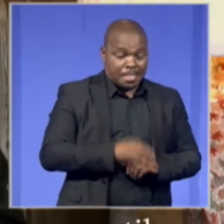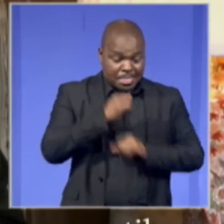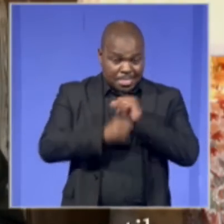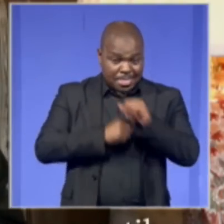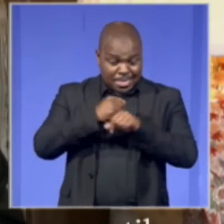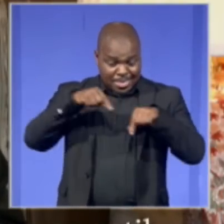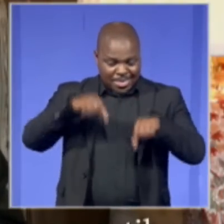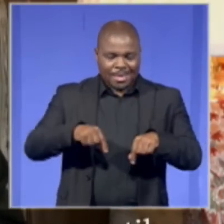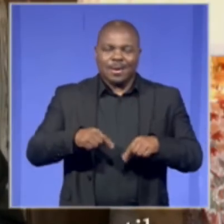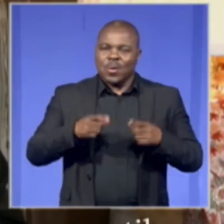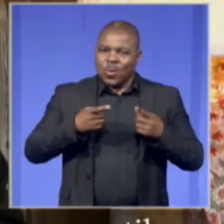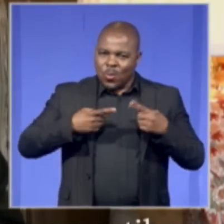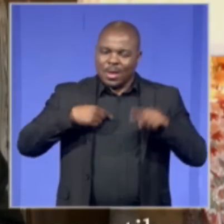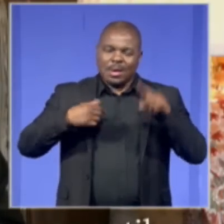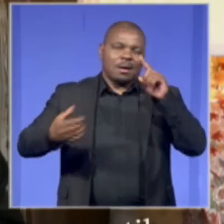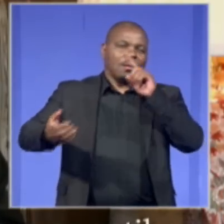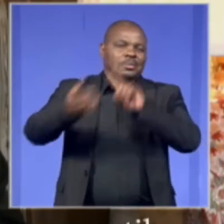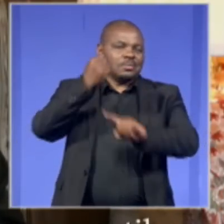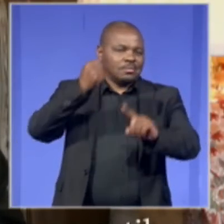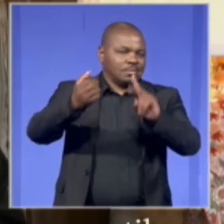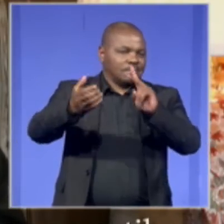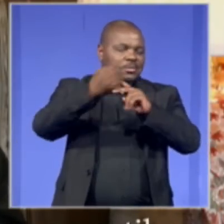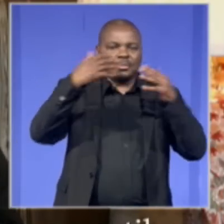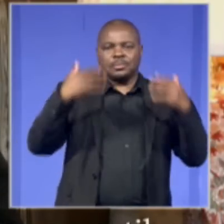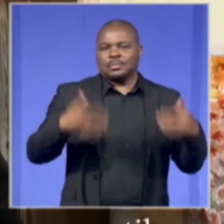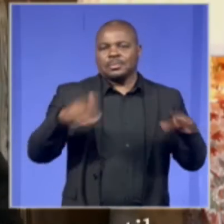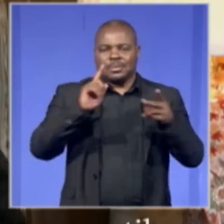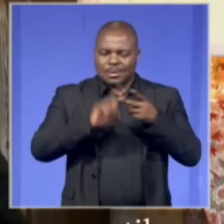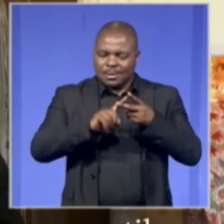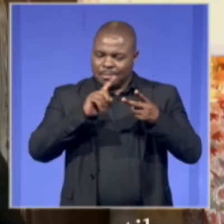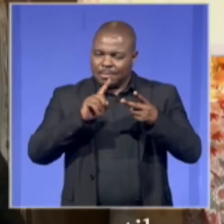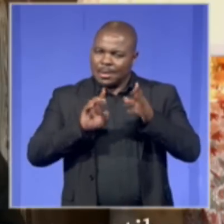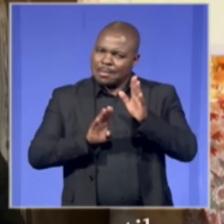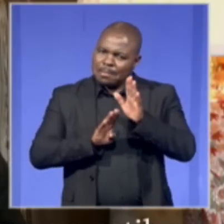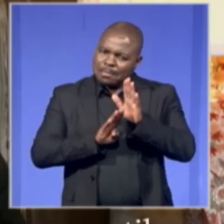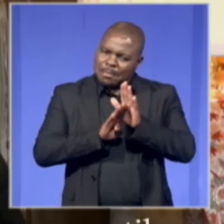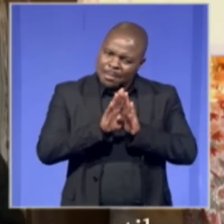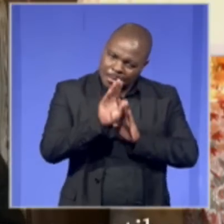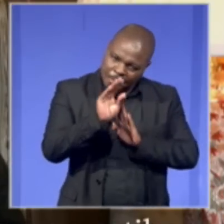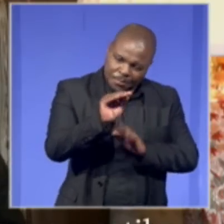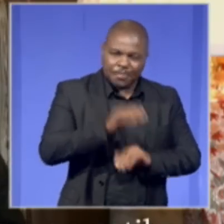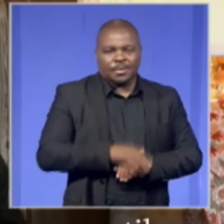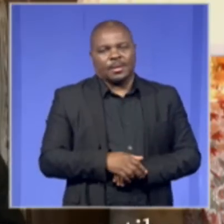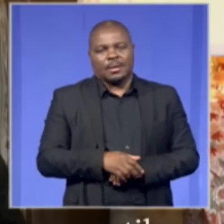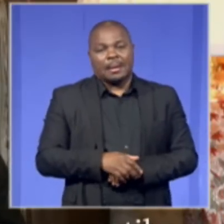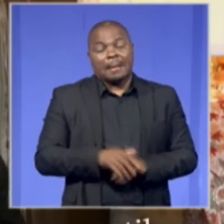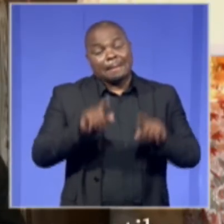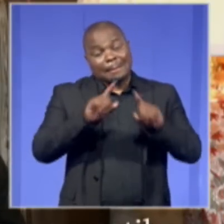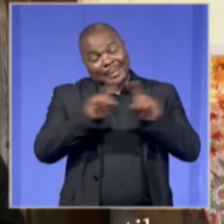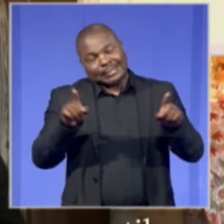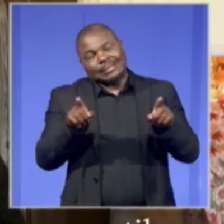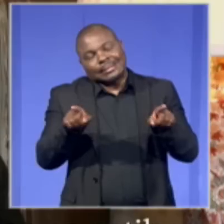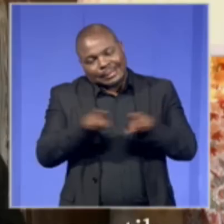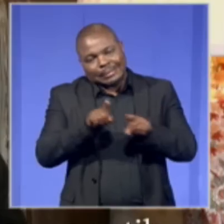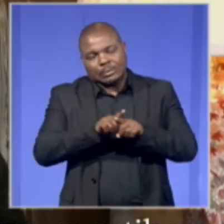of triumphs and great progress, but it has also been a year marked by